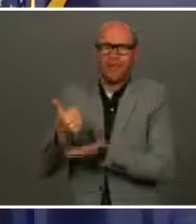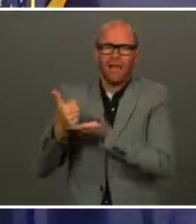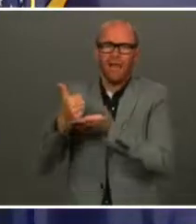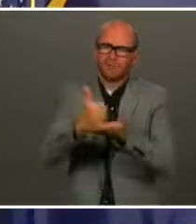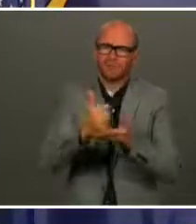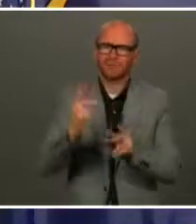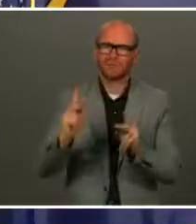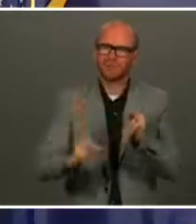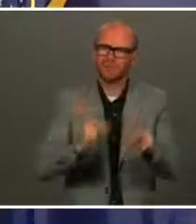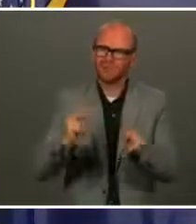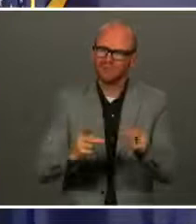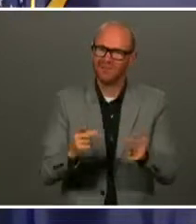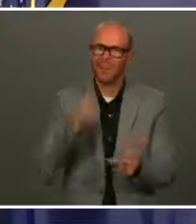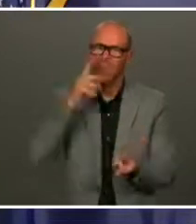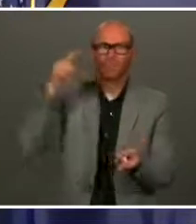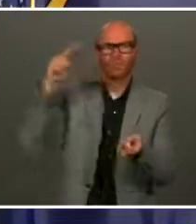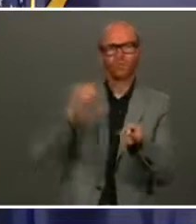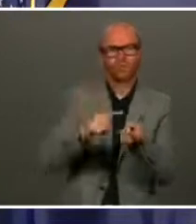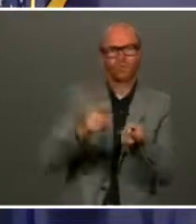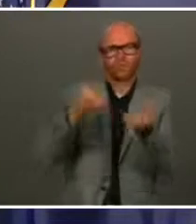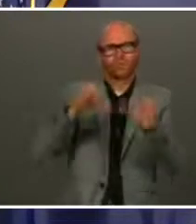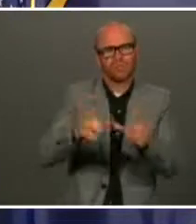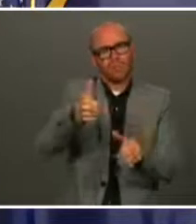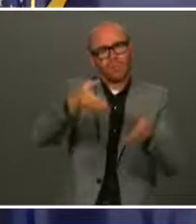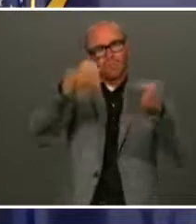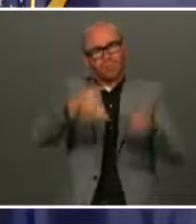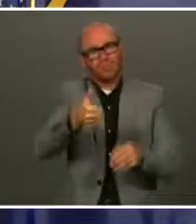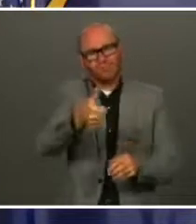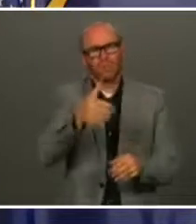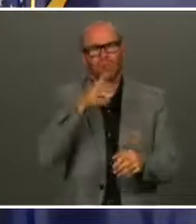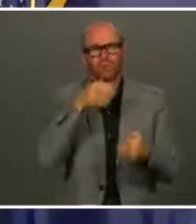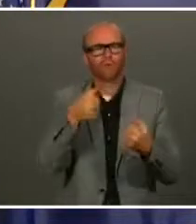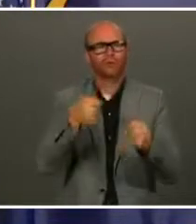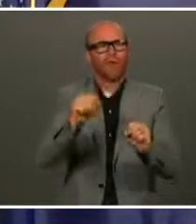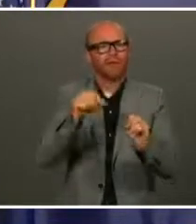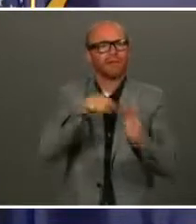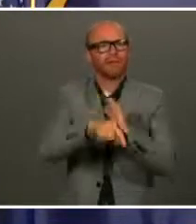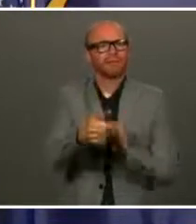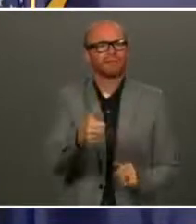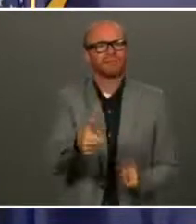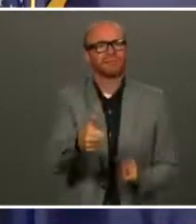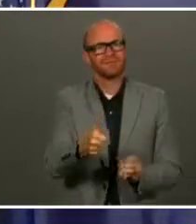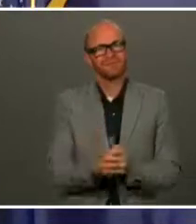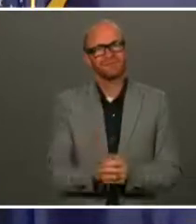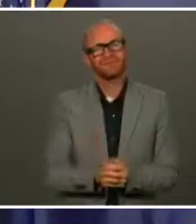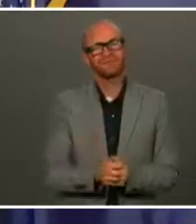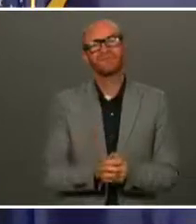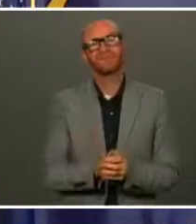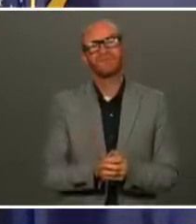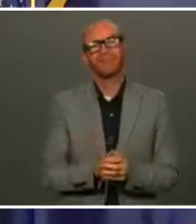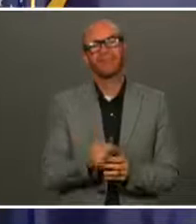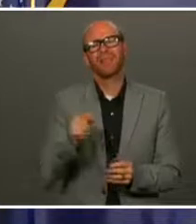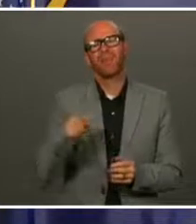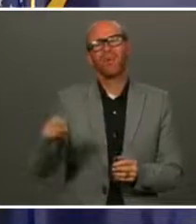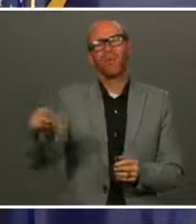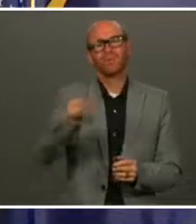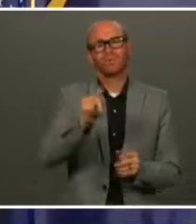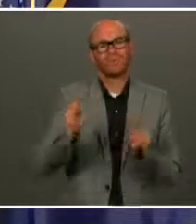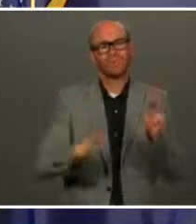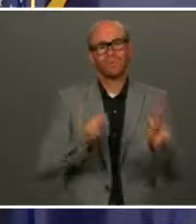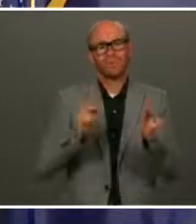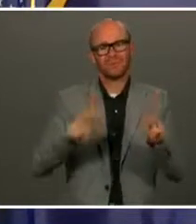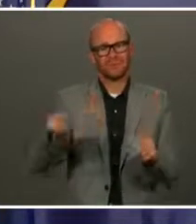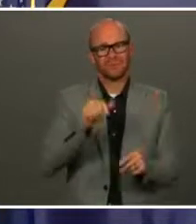reduce the chances of an attempted suicide. And then to those who aren't